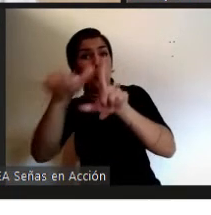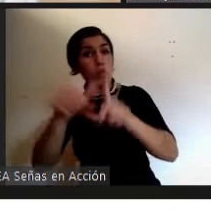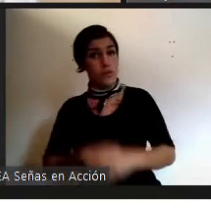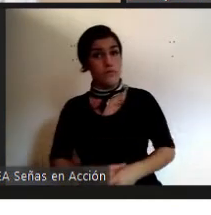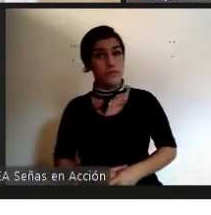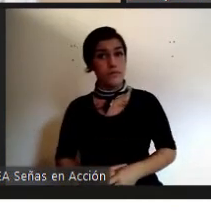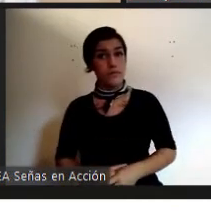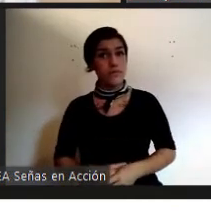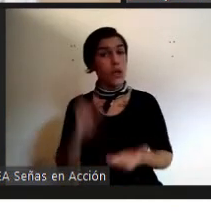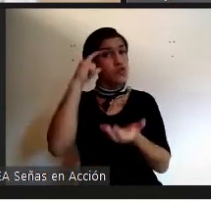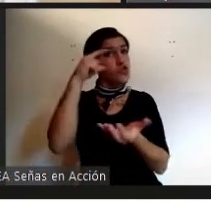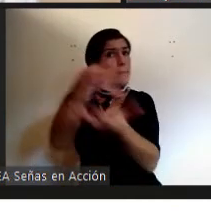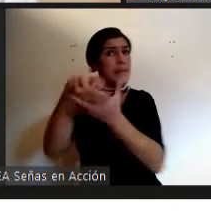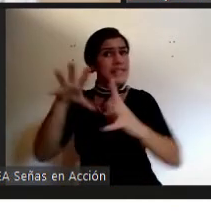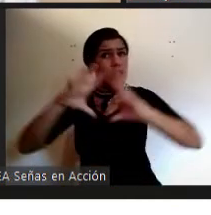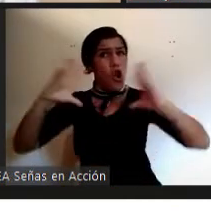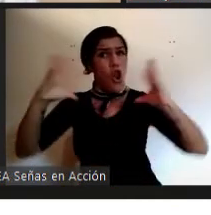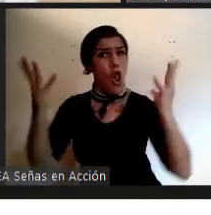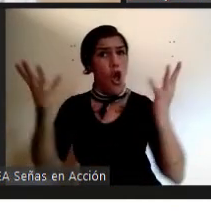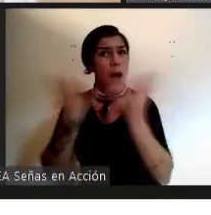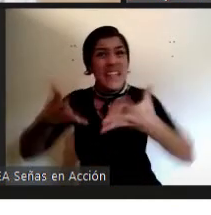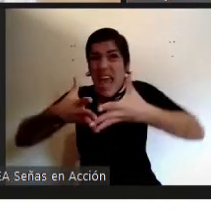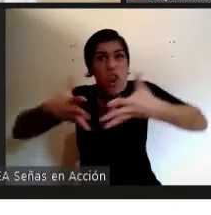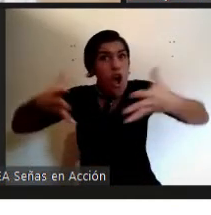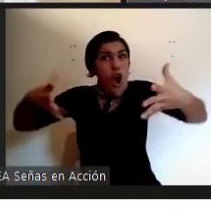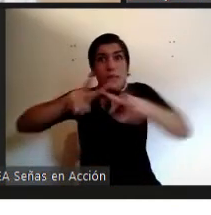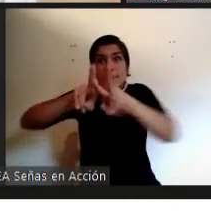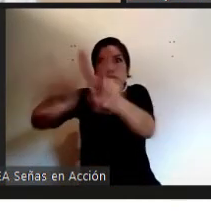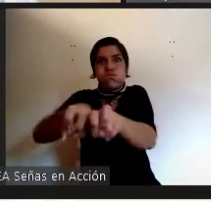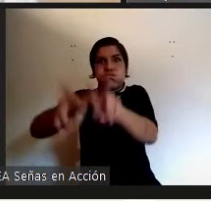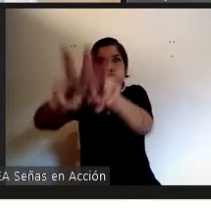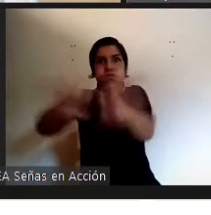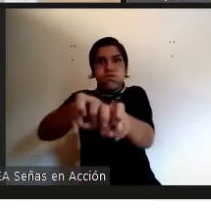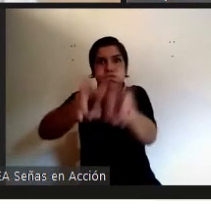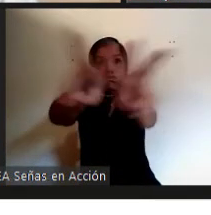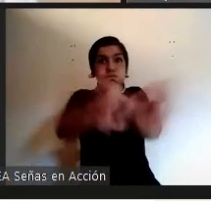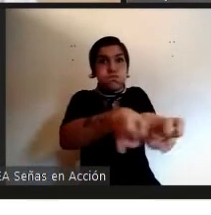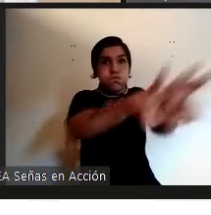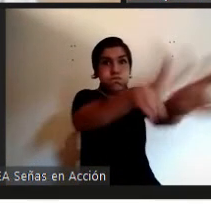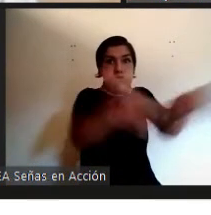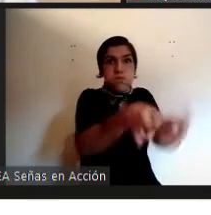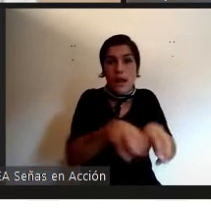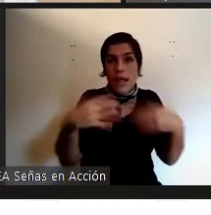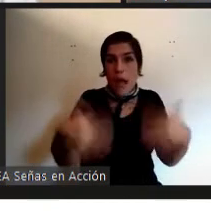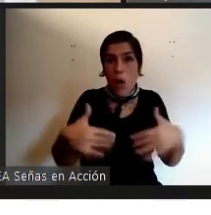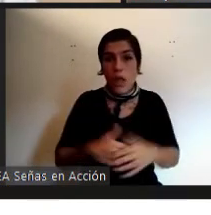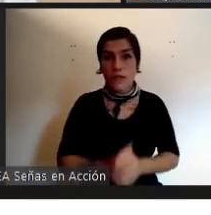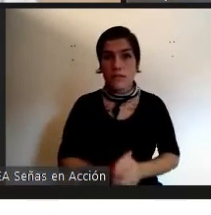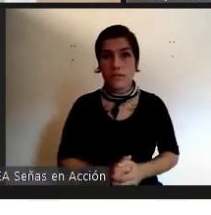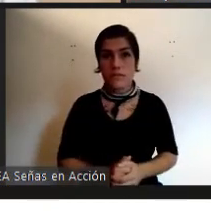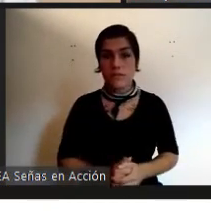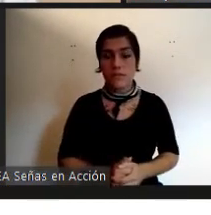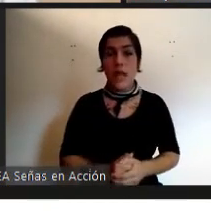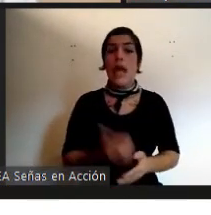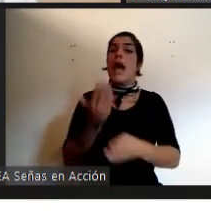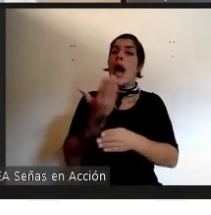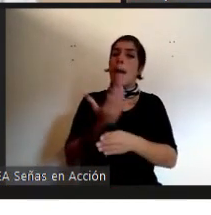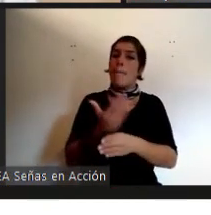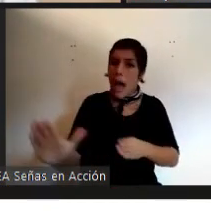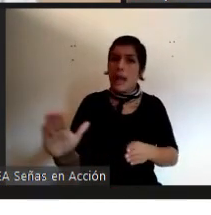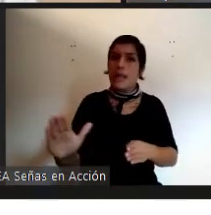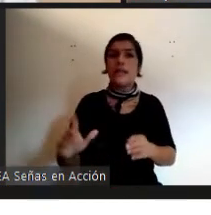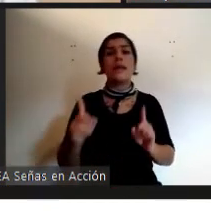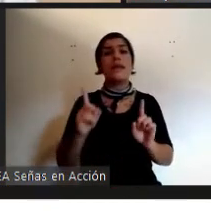the small problem that we have. Actually, we are in this